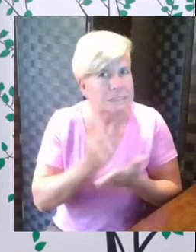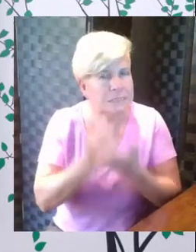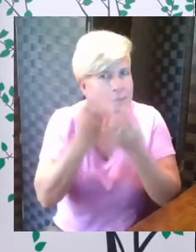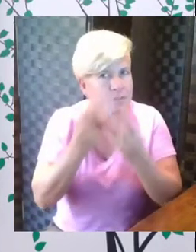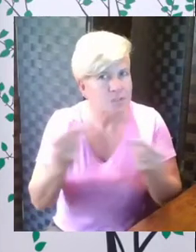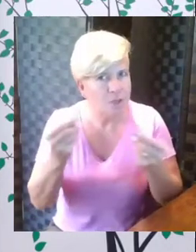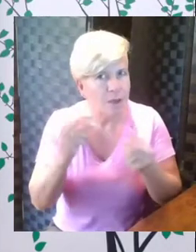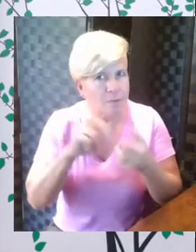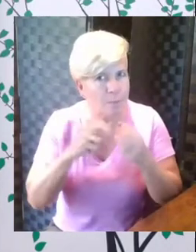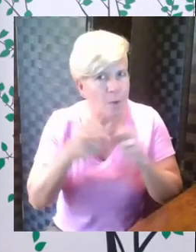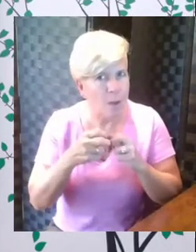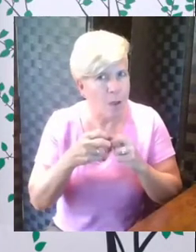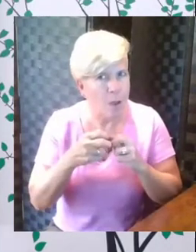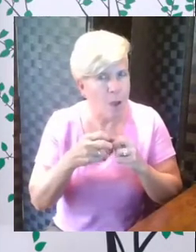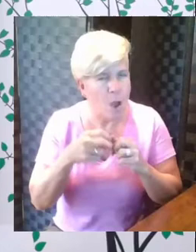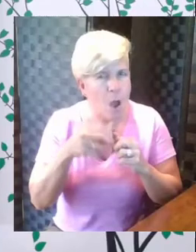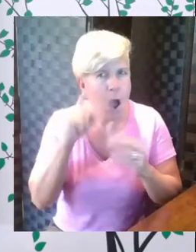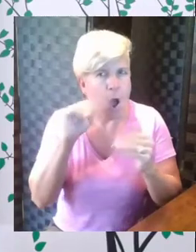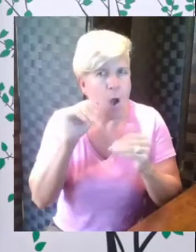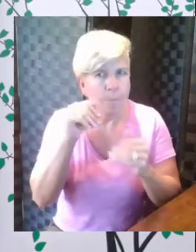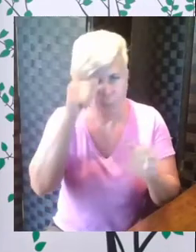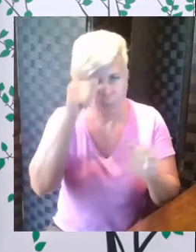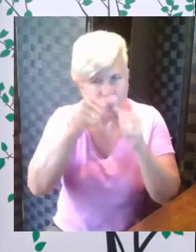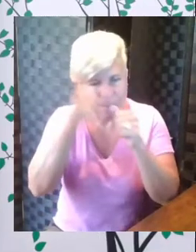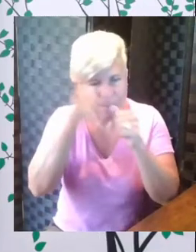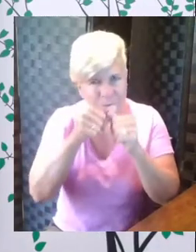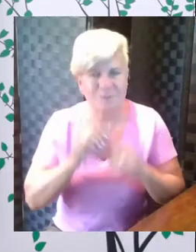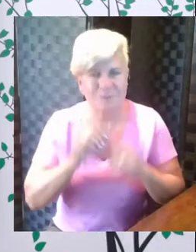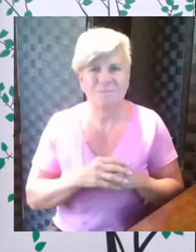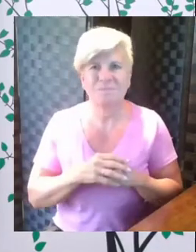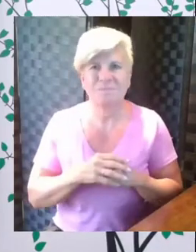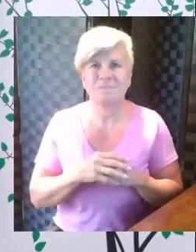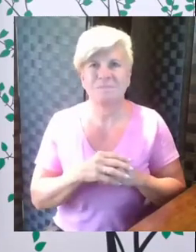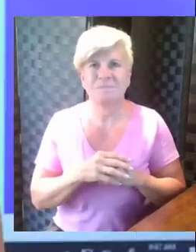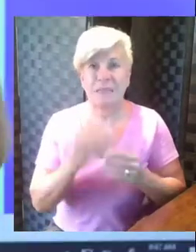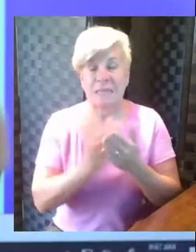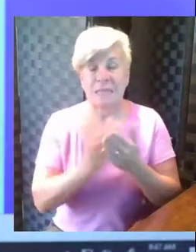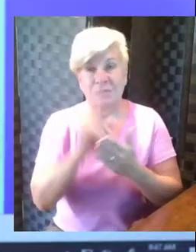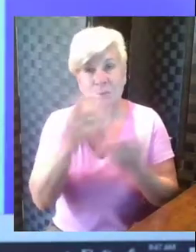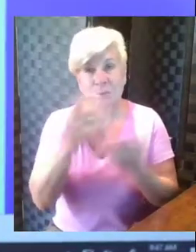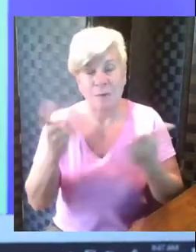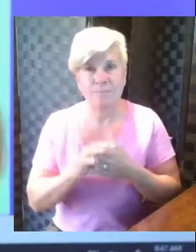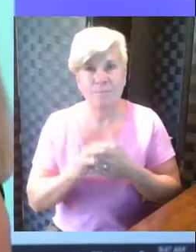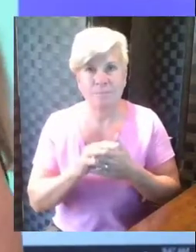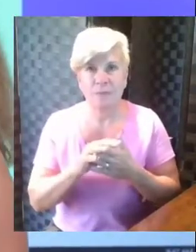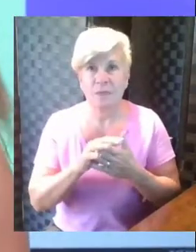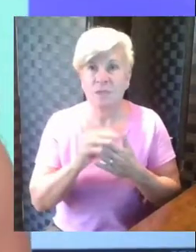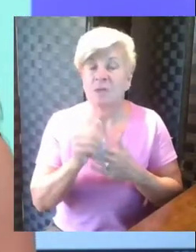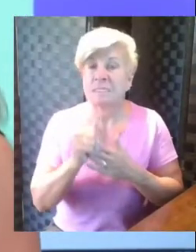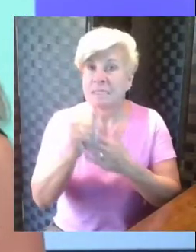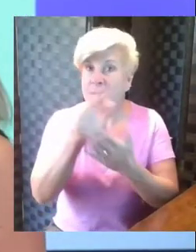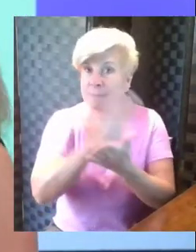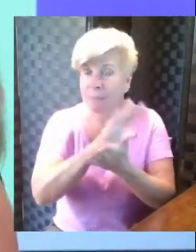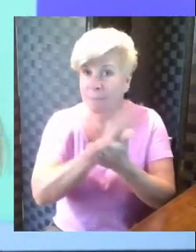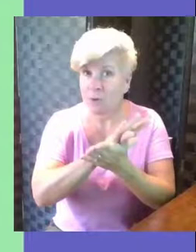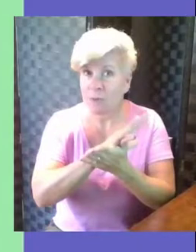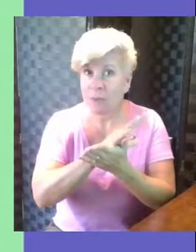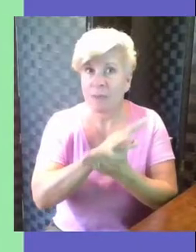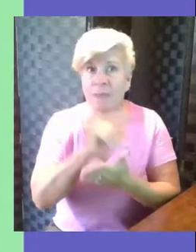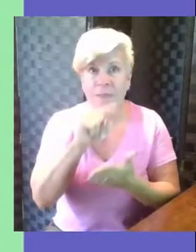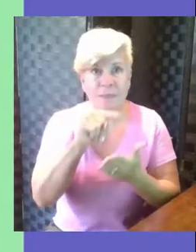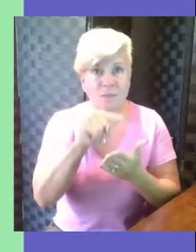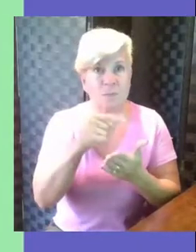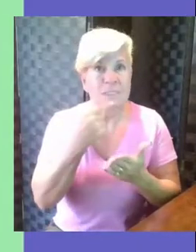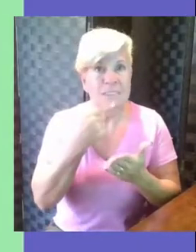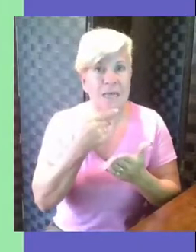problems. So I hope that your memory is turned on. For our lesson today, you need a couple of things. You need your student guided practice page. This is the